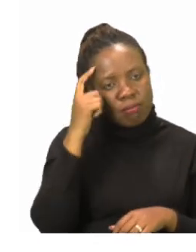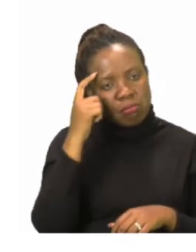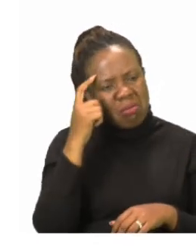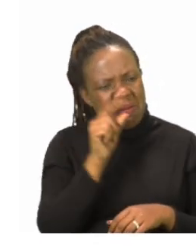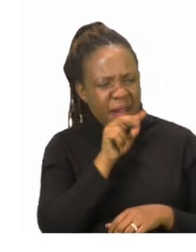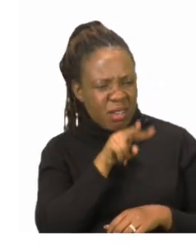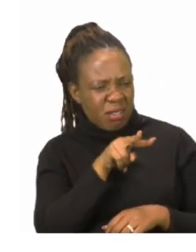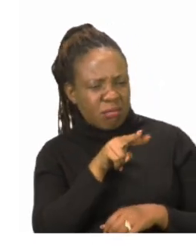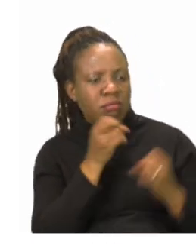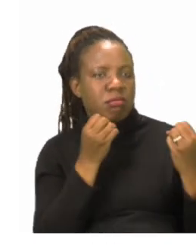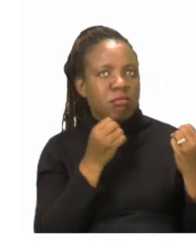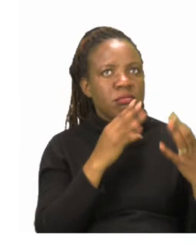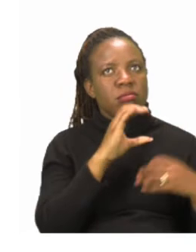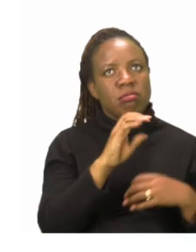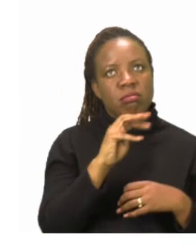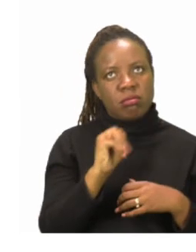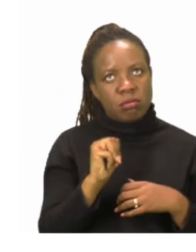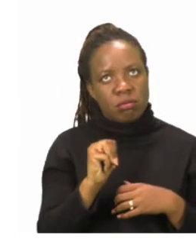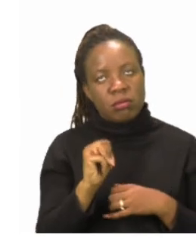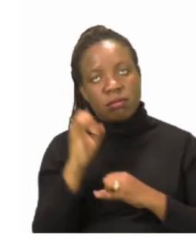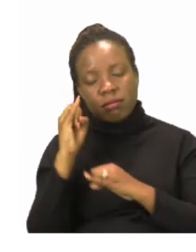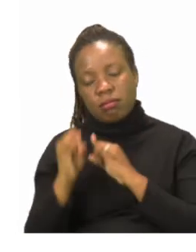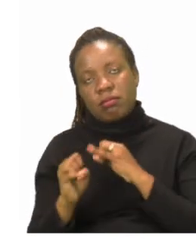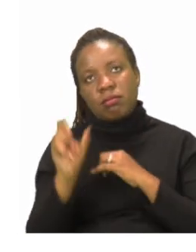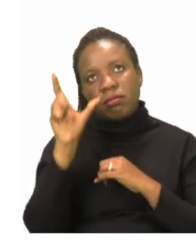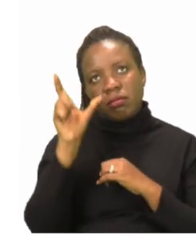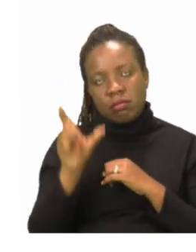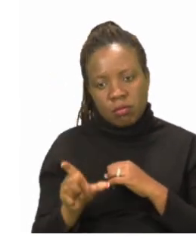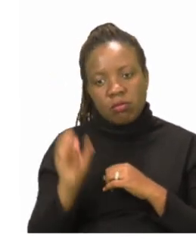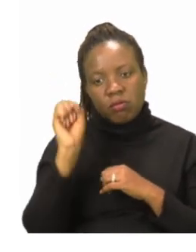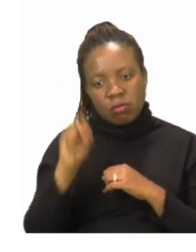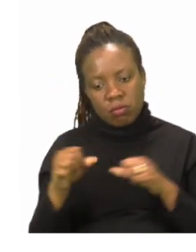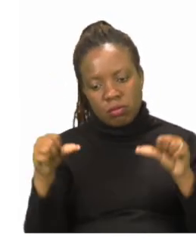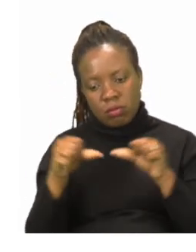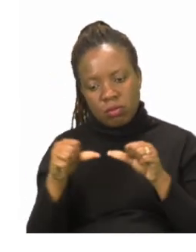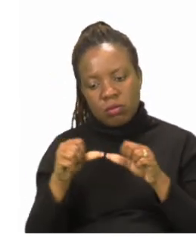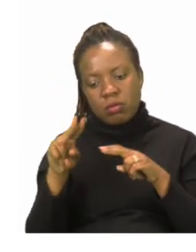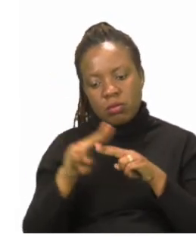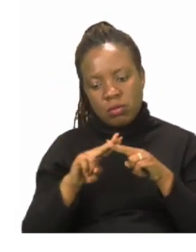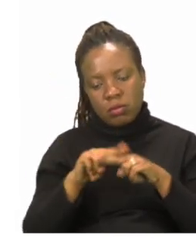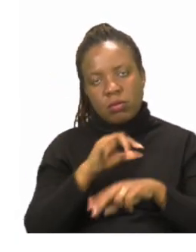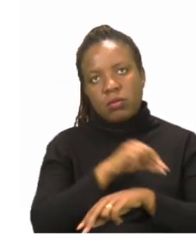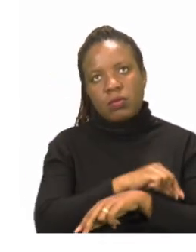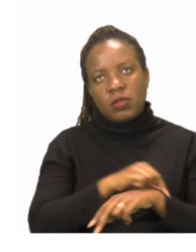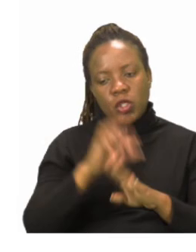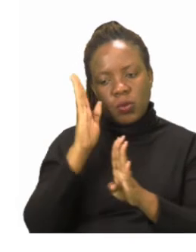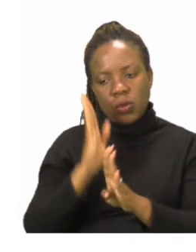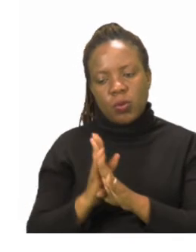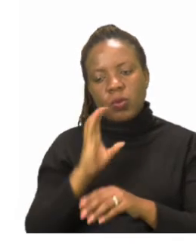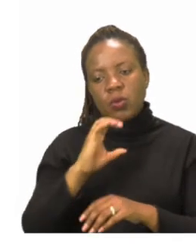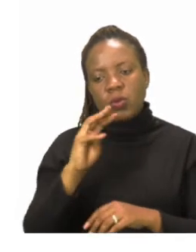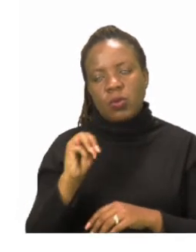it in under measured length. Okay, one more time. In the first column, you